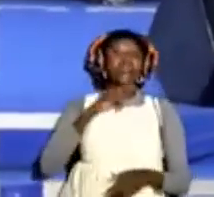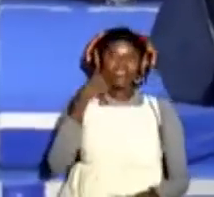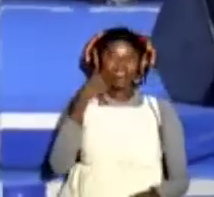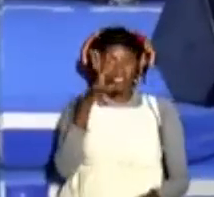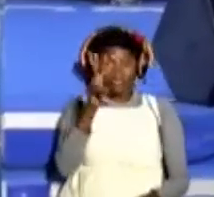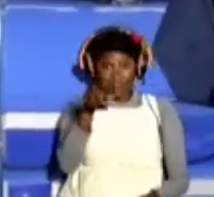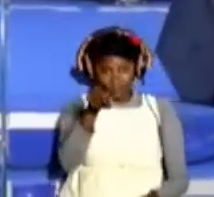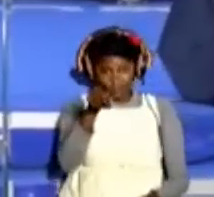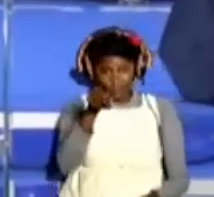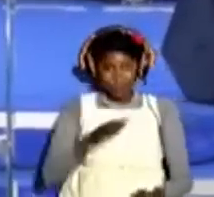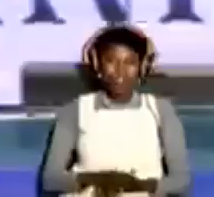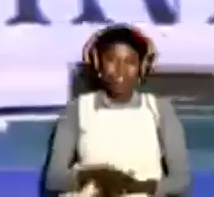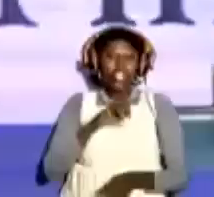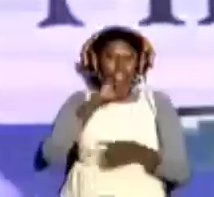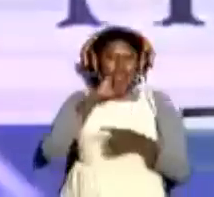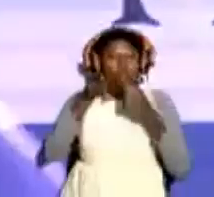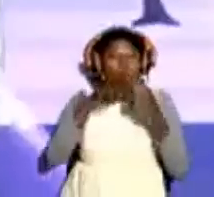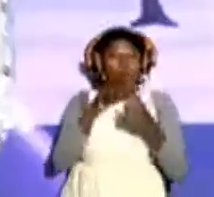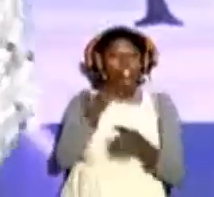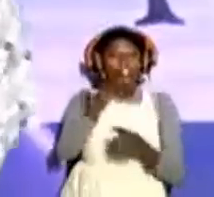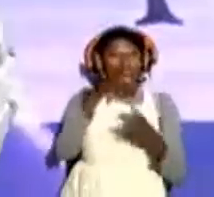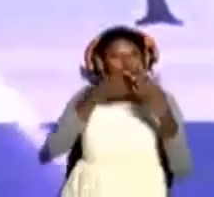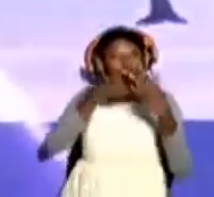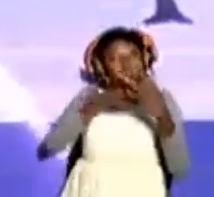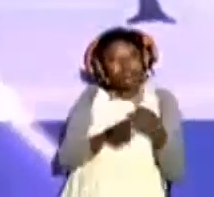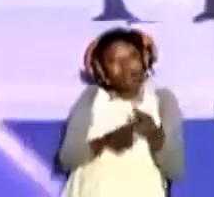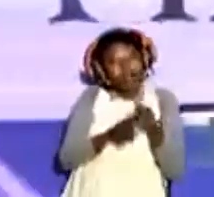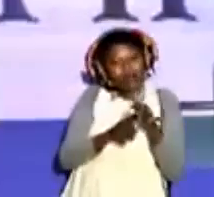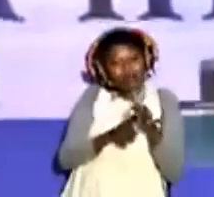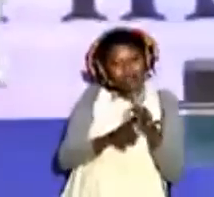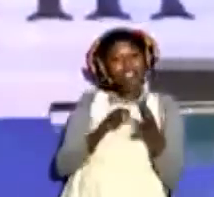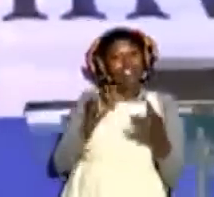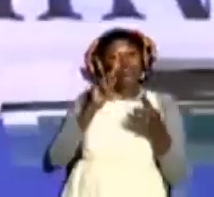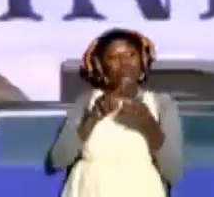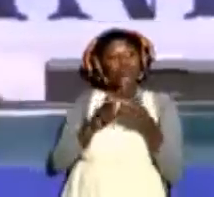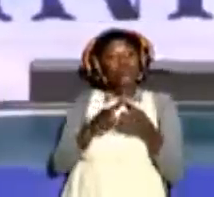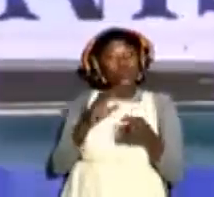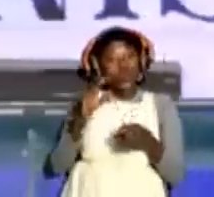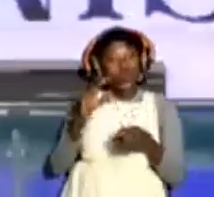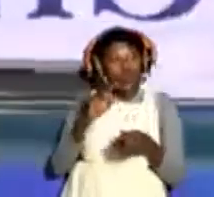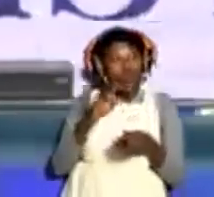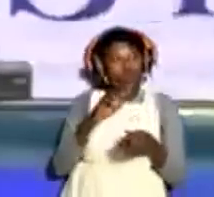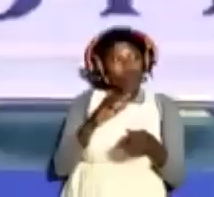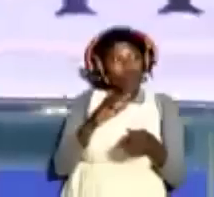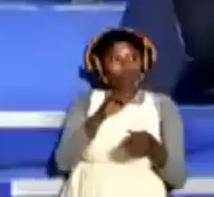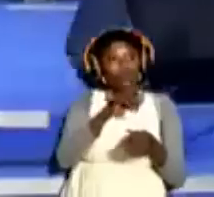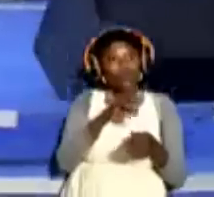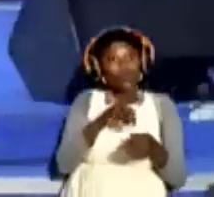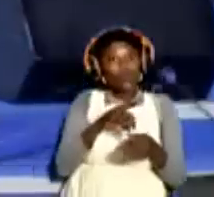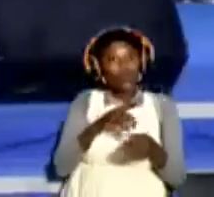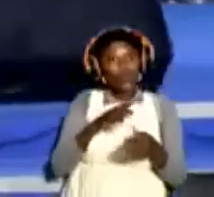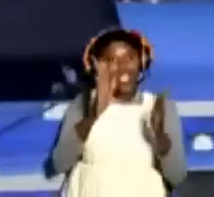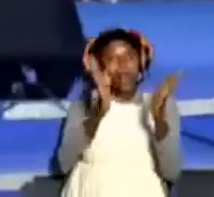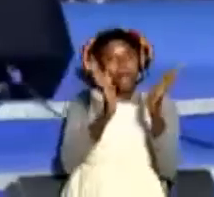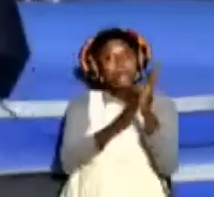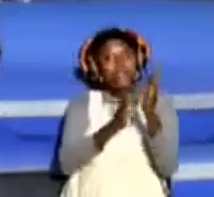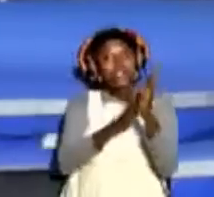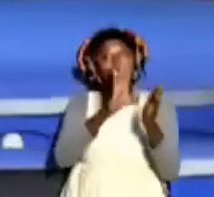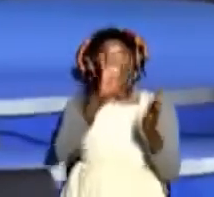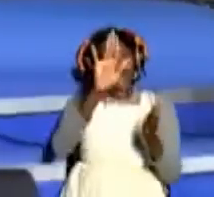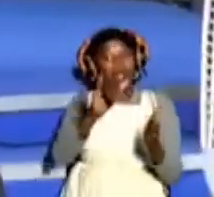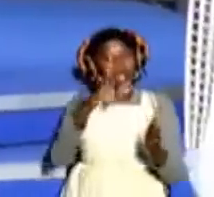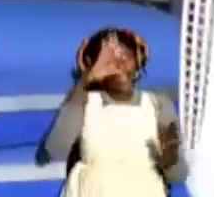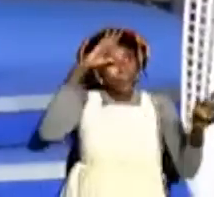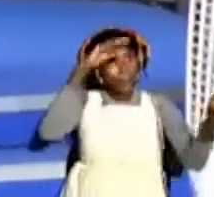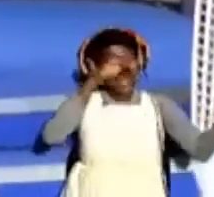you, when you begin to seek the approval of men, can I call you the name that God calls